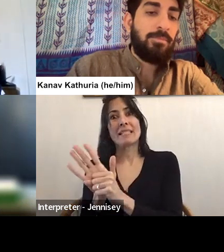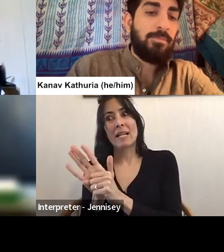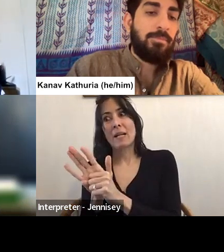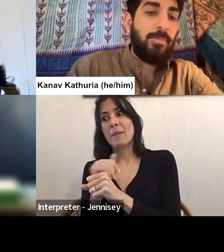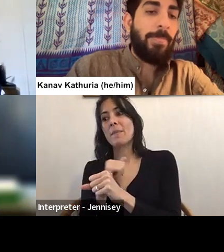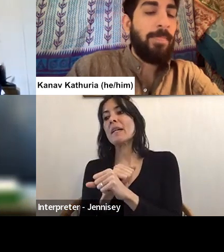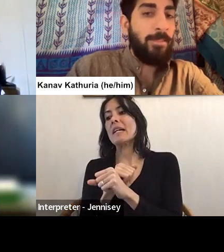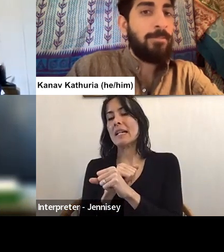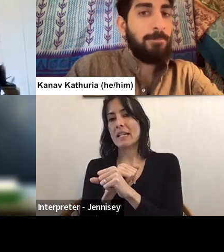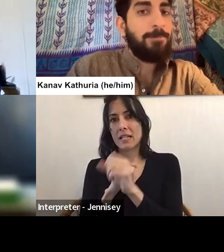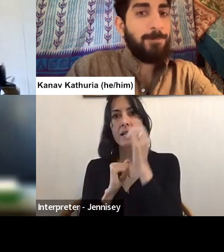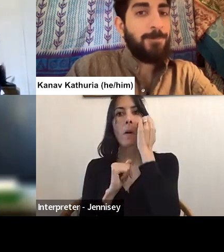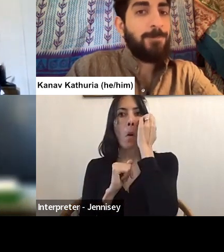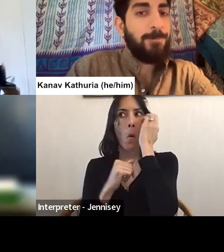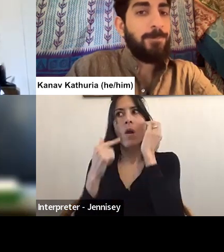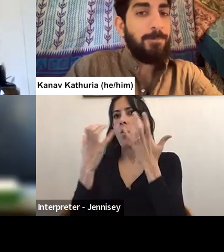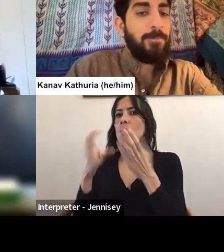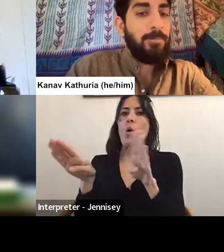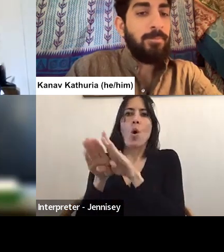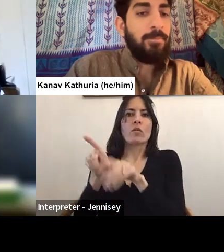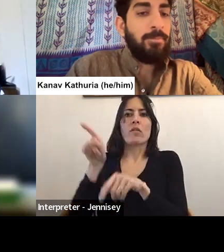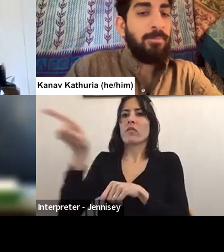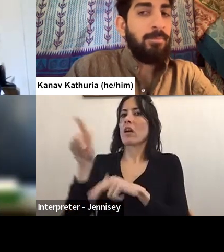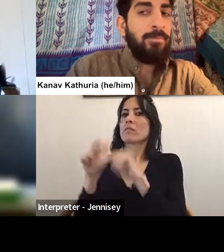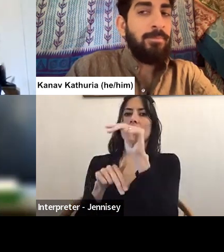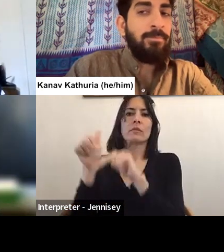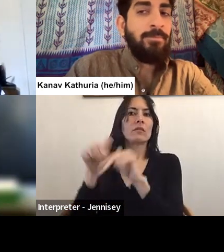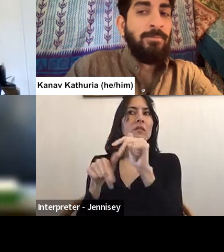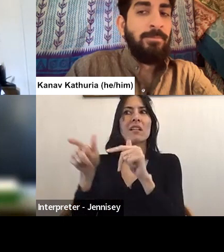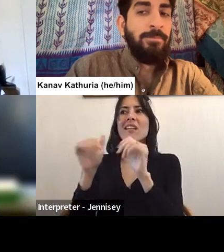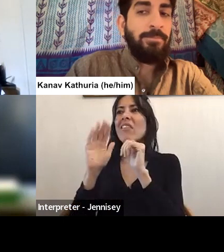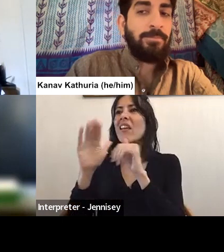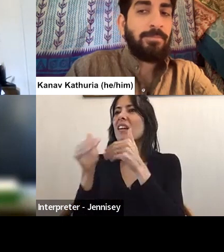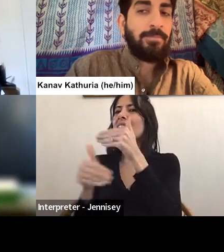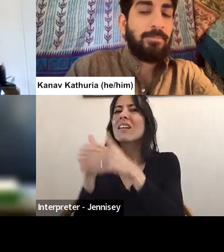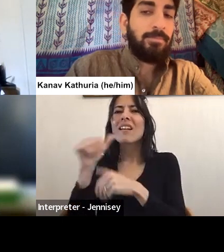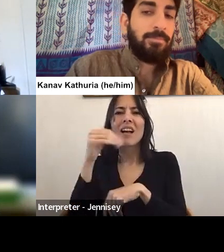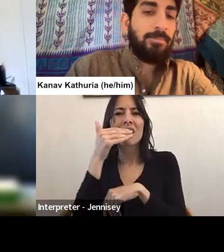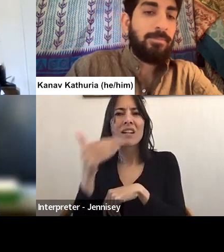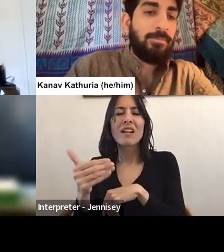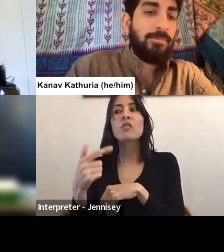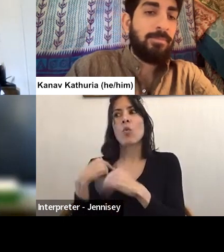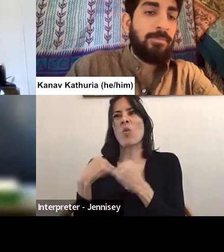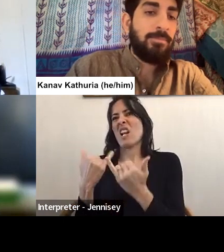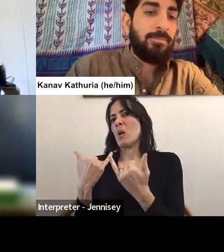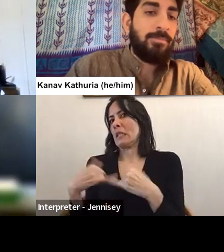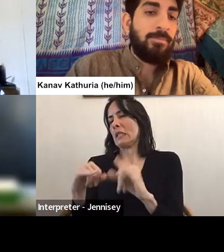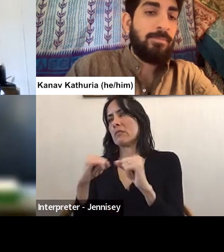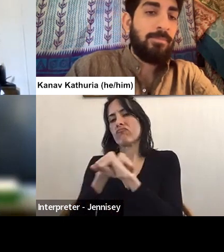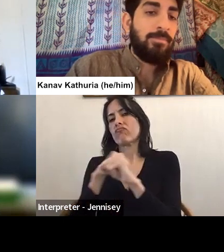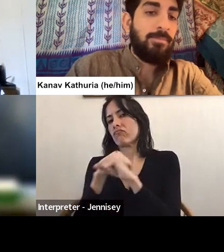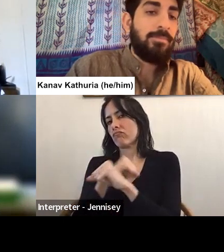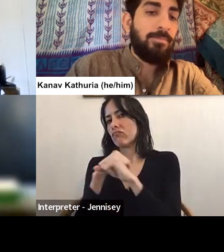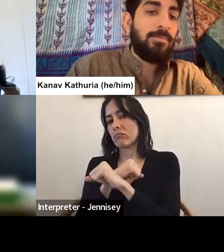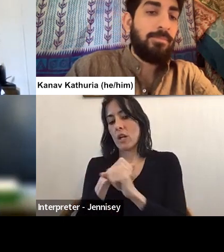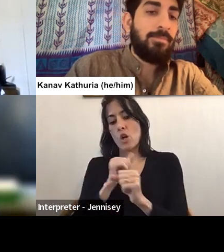Close Central Cell Block, because it's not rehabilitated. The way that it's done is not good. And we are in the midst of that campaign right now. And COVID gave